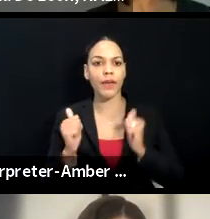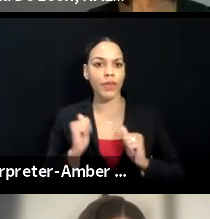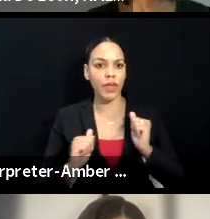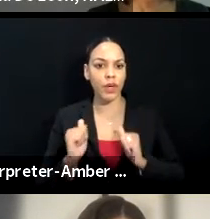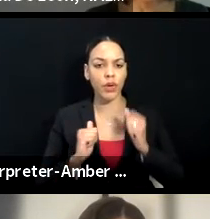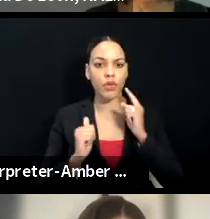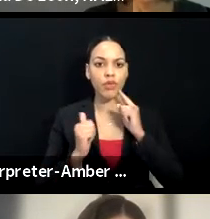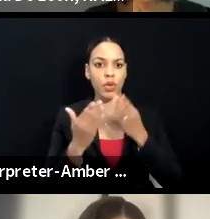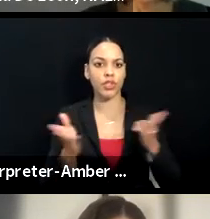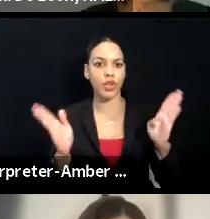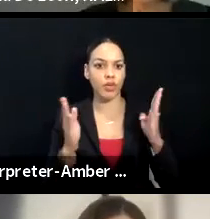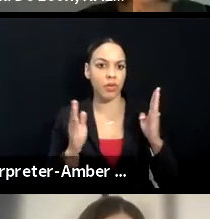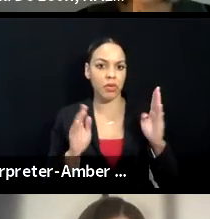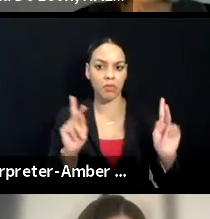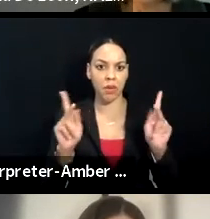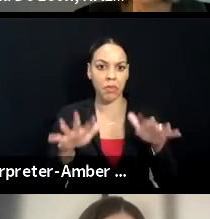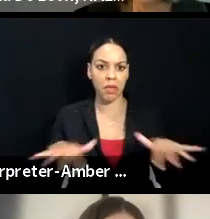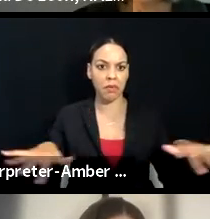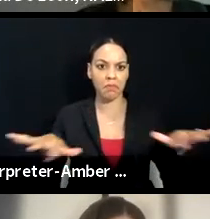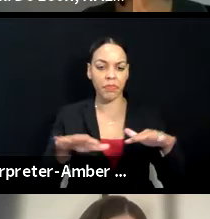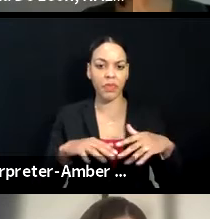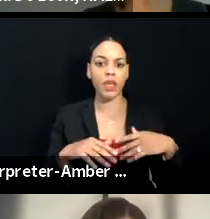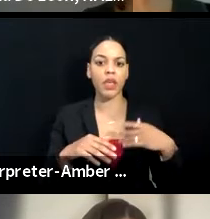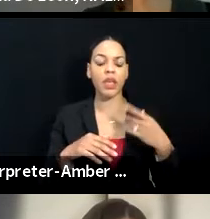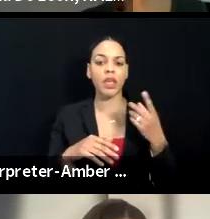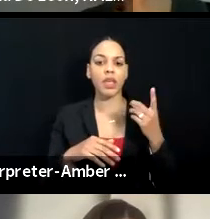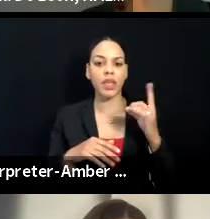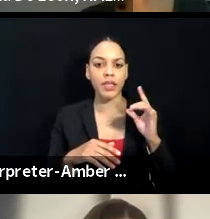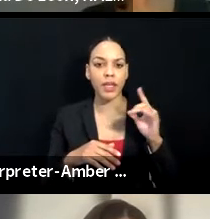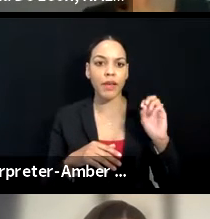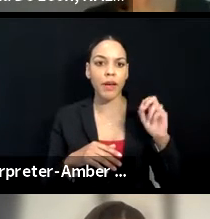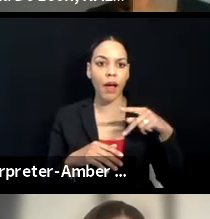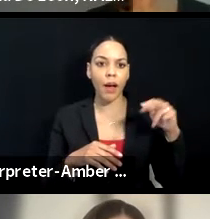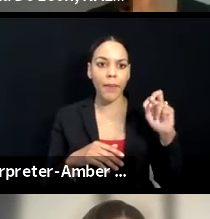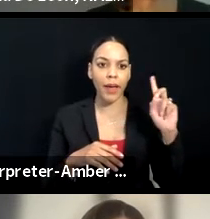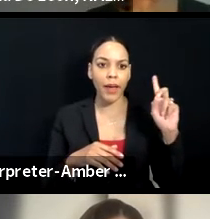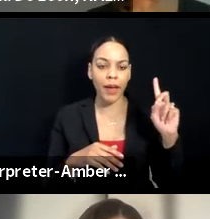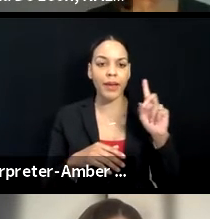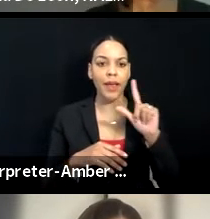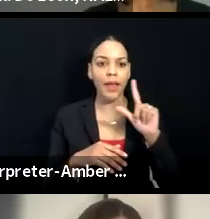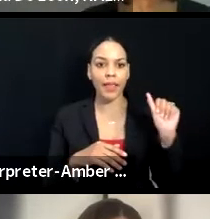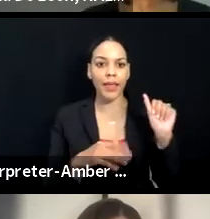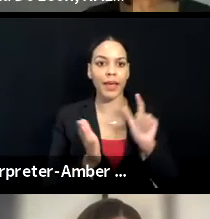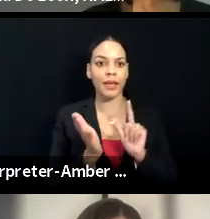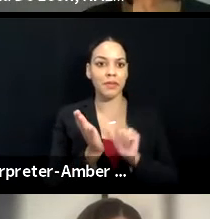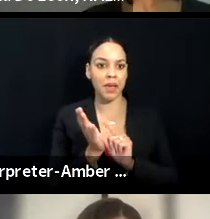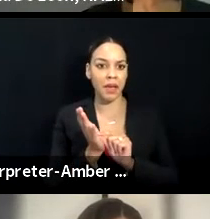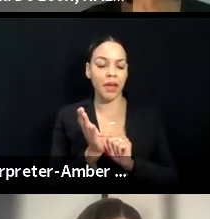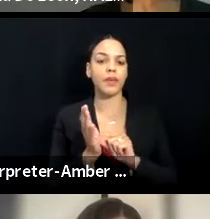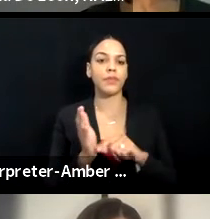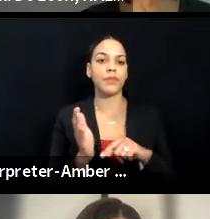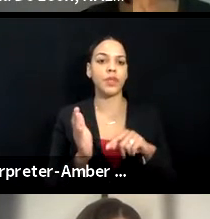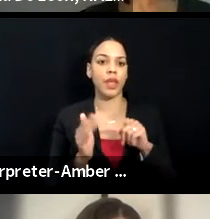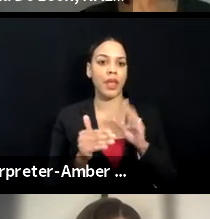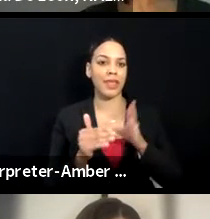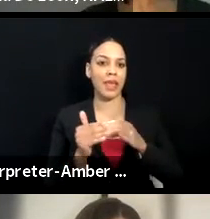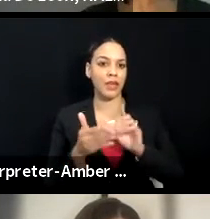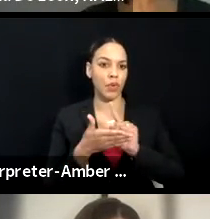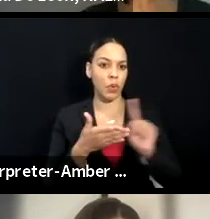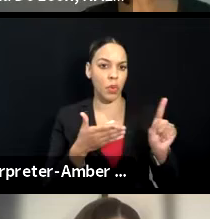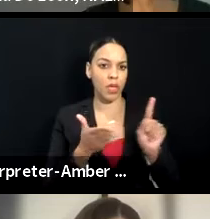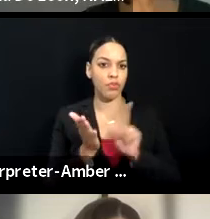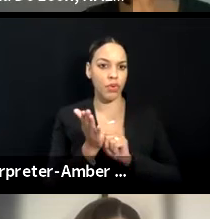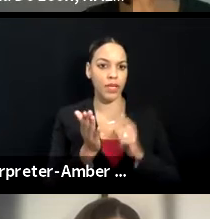public. And they went ahead and then did an op-ed in the LA Times at the end of that week. And what